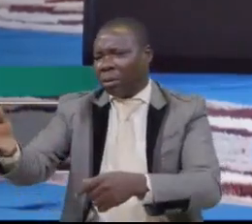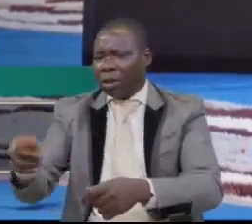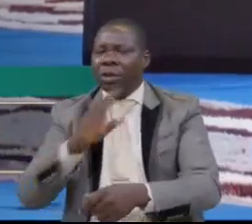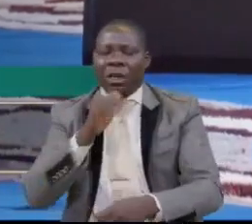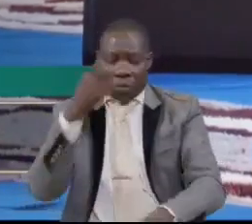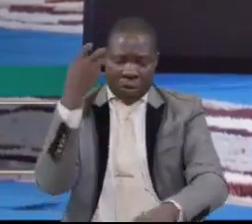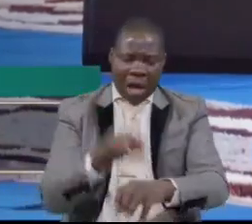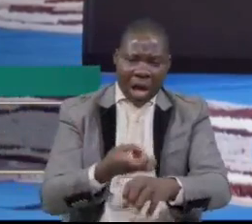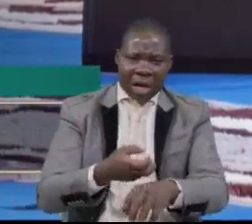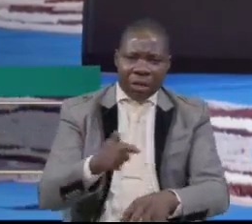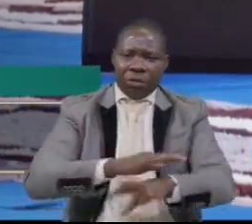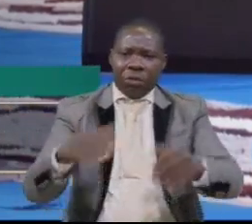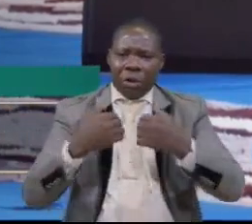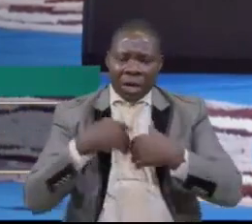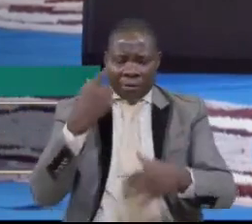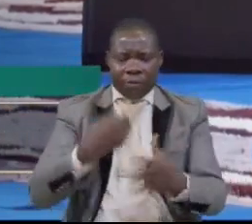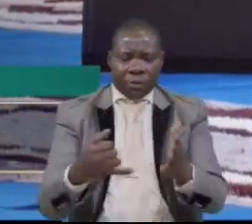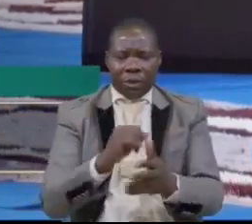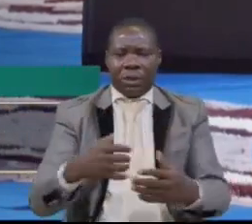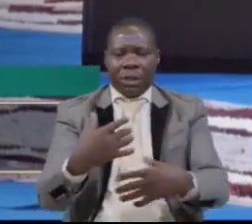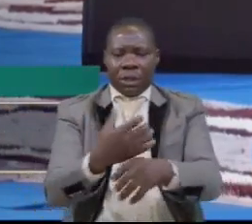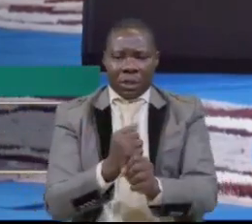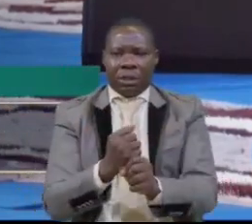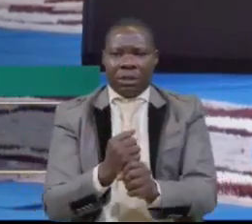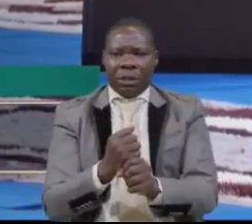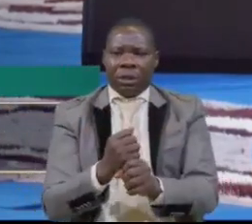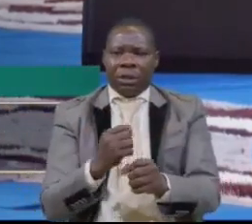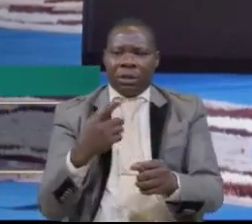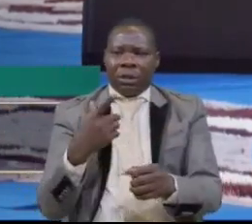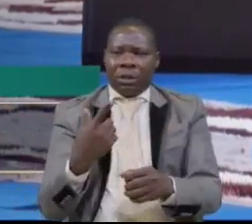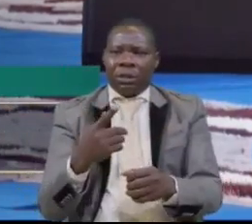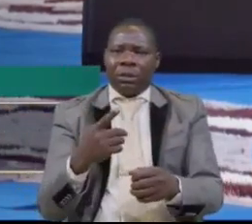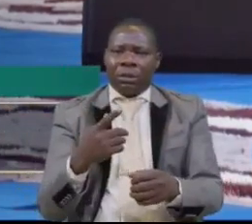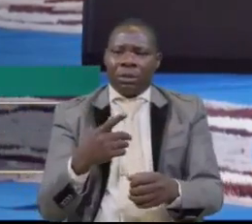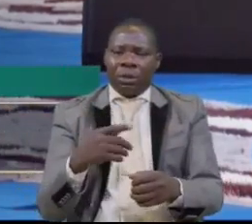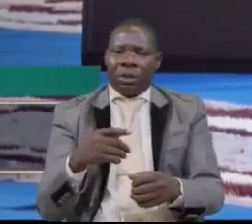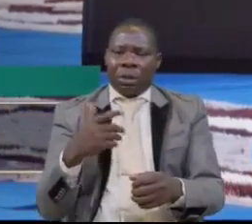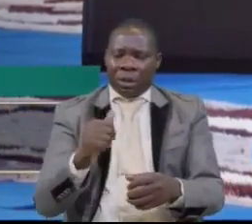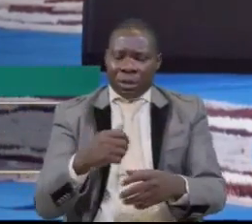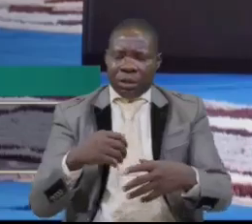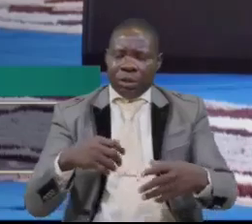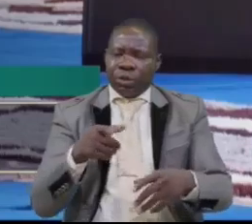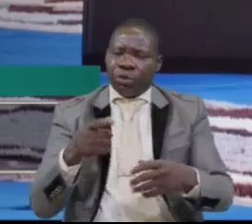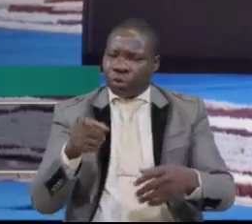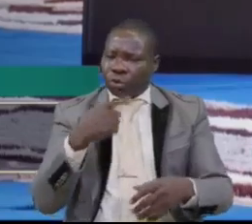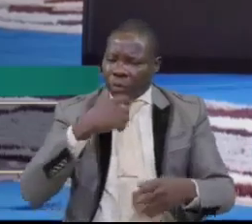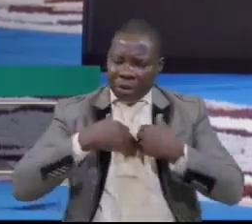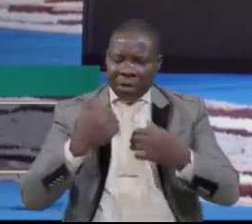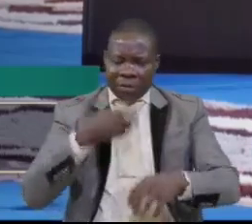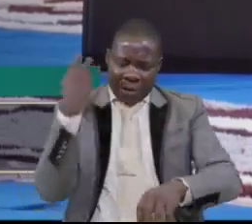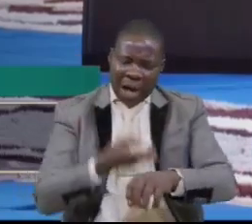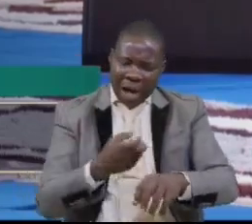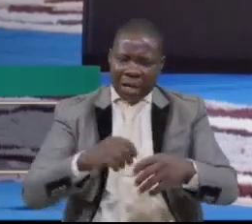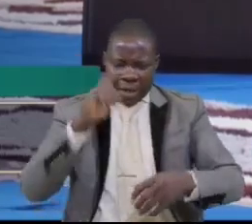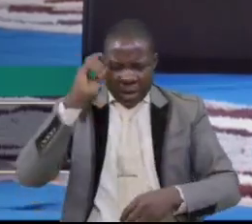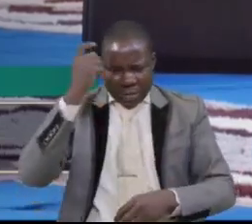what it takes in tough times to have a tough mind that you will penetrate and